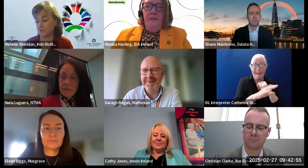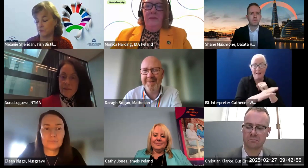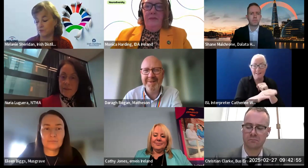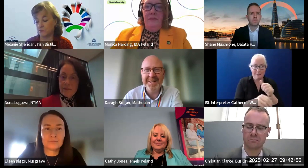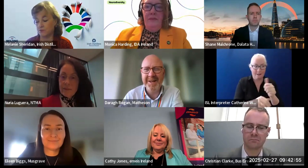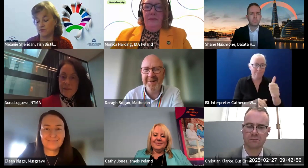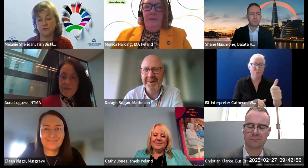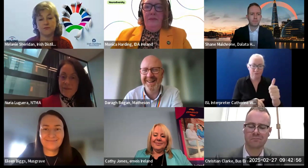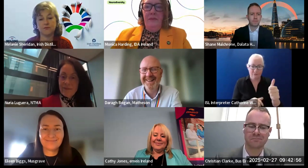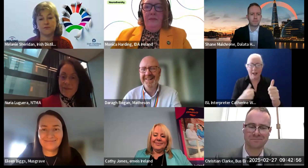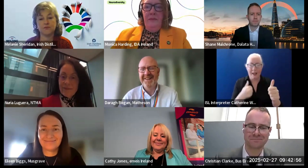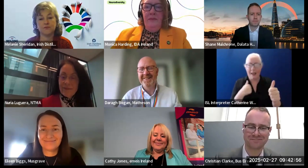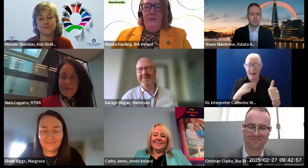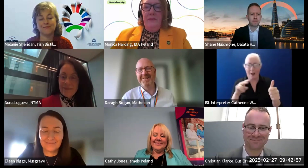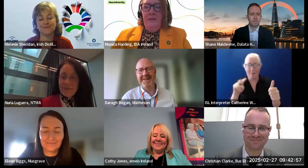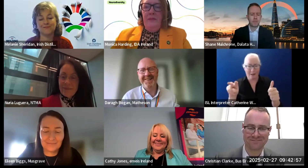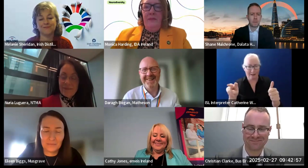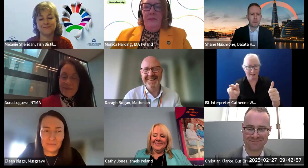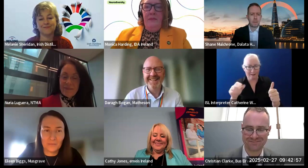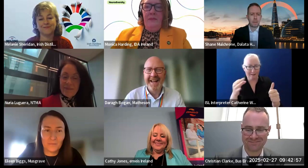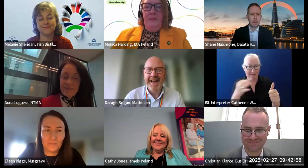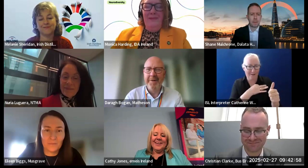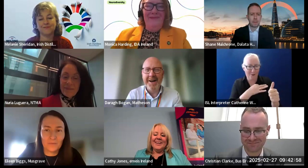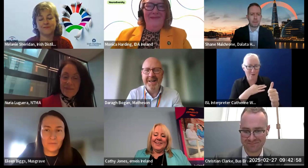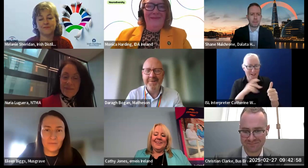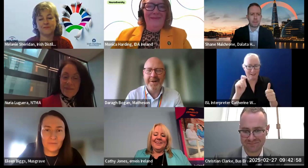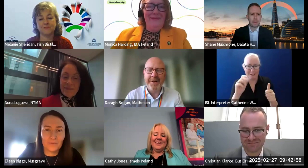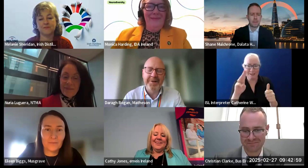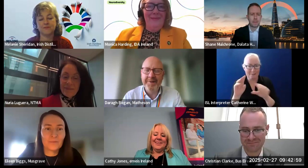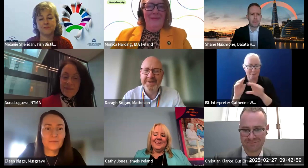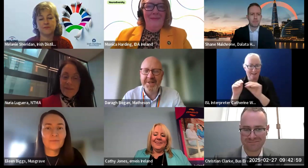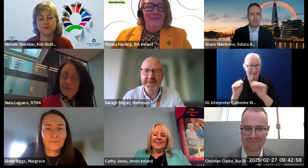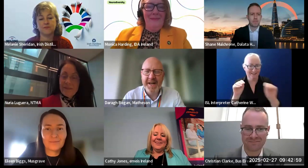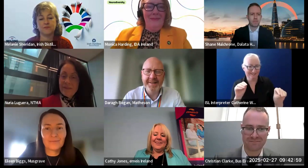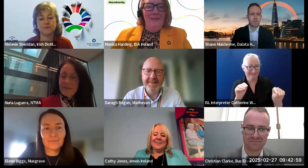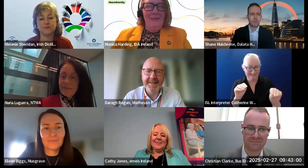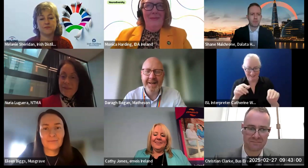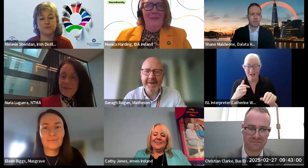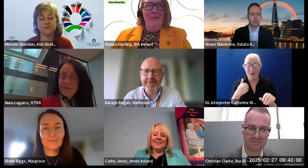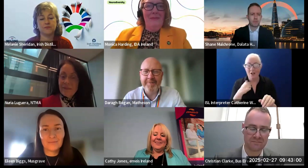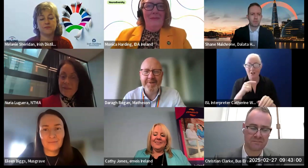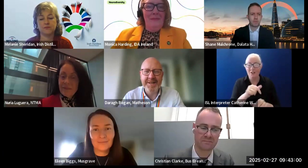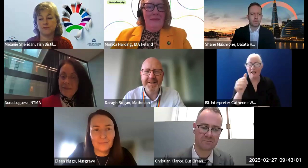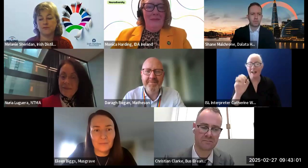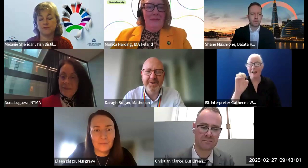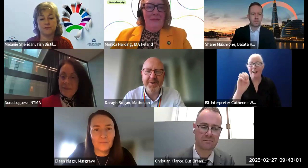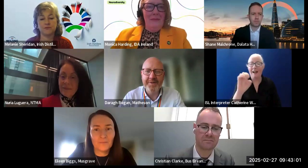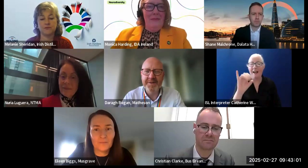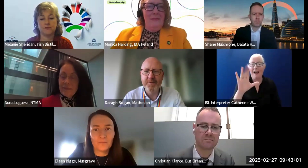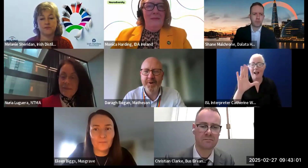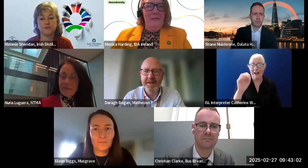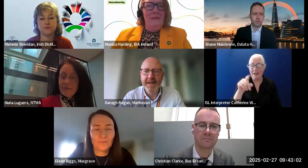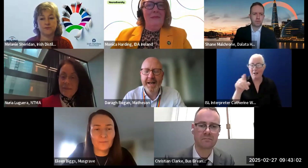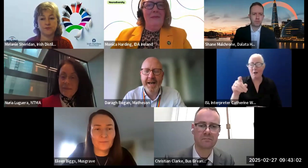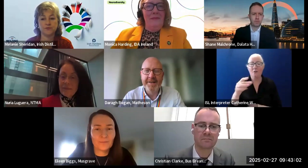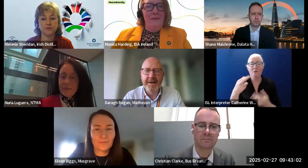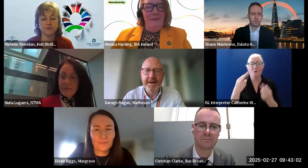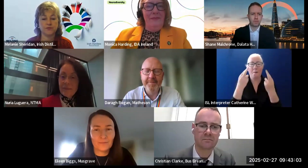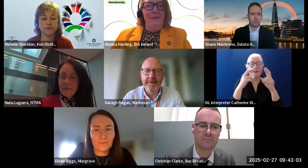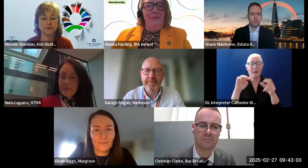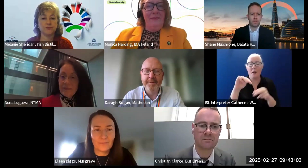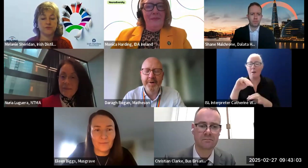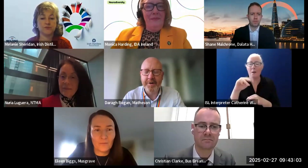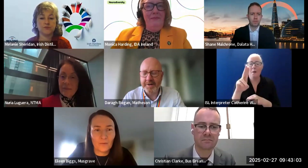That'll be a tip that I'll be taking away. Thanks so much, Kathy. Eileen, if I could come to you next. You're representing Musgrave this morning,